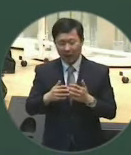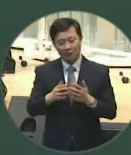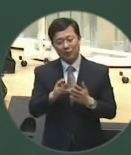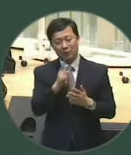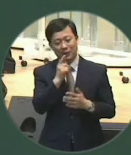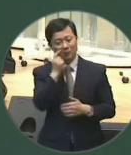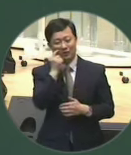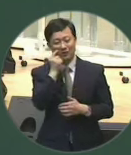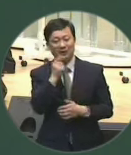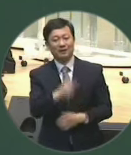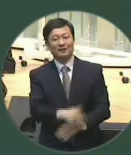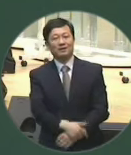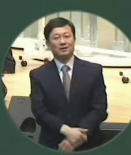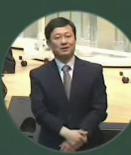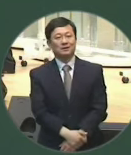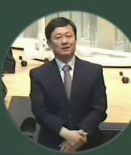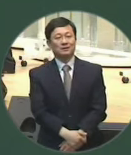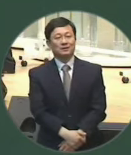that alone.